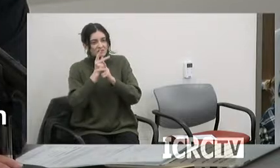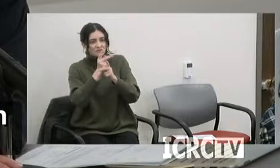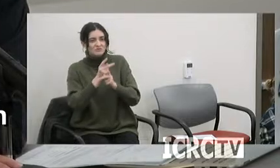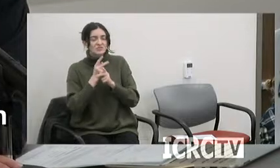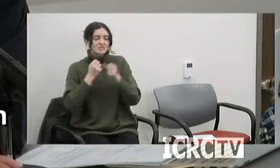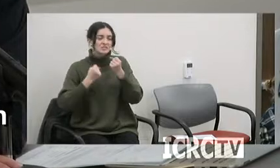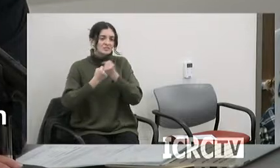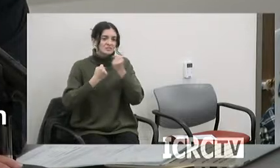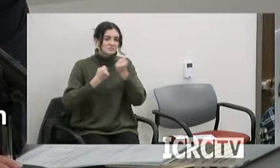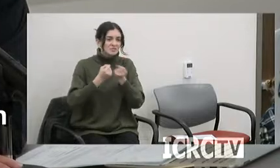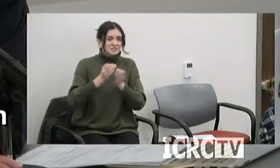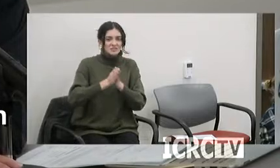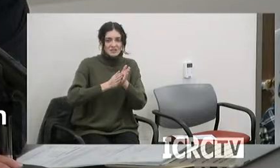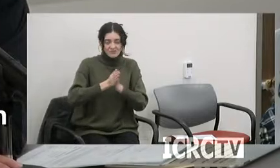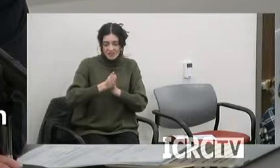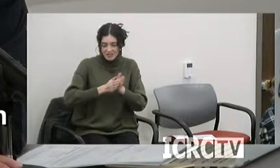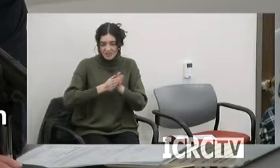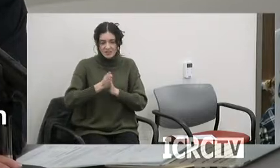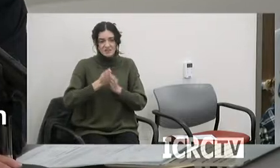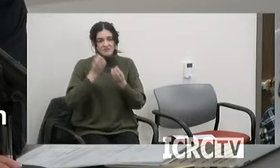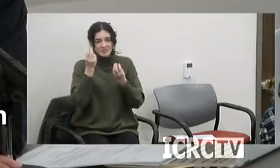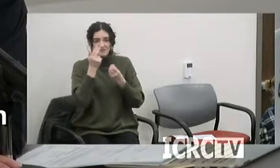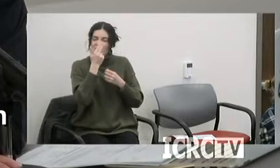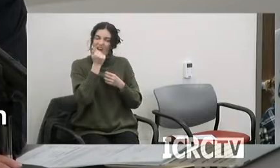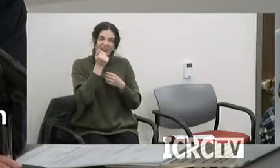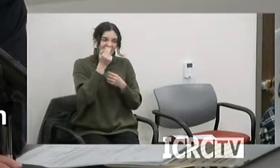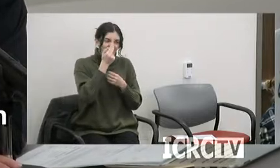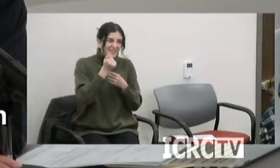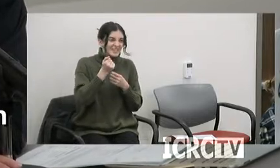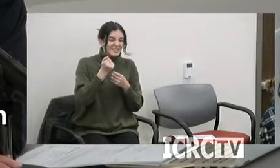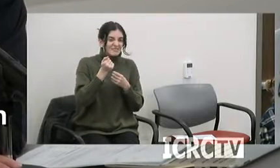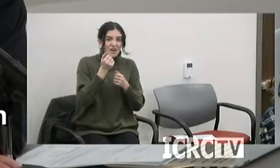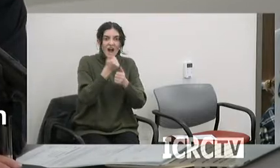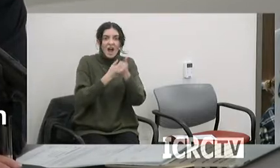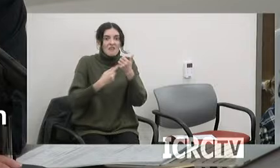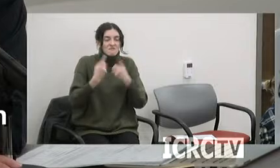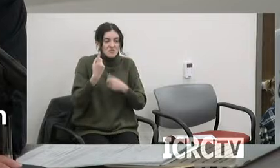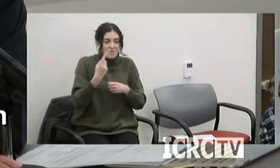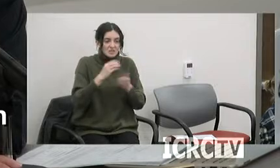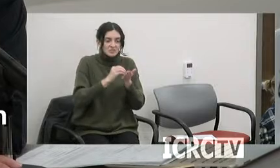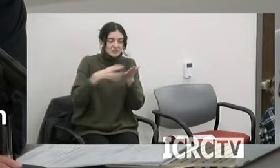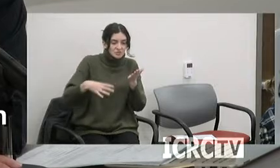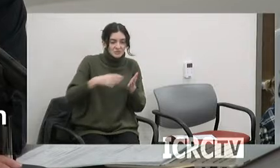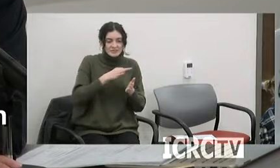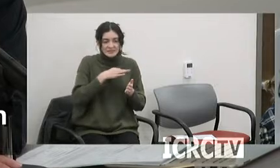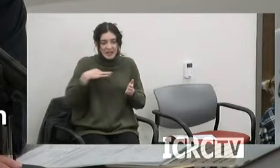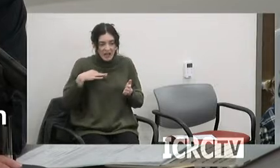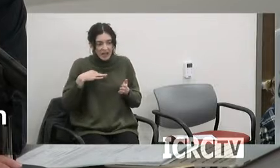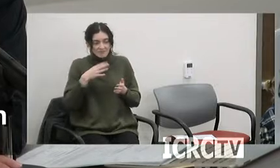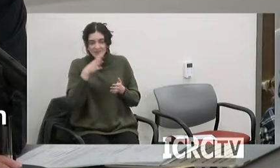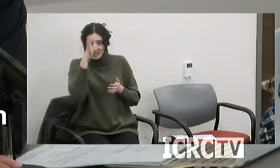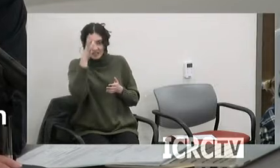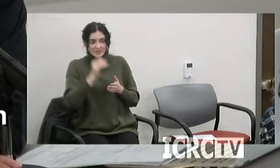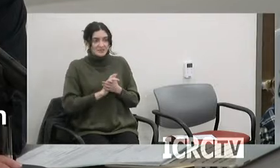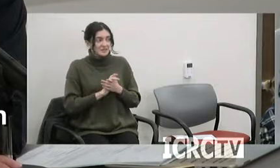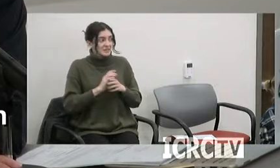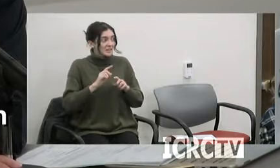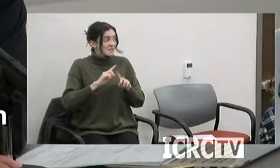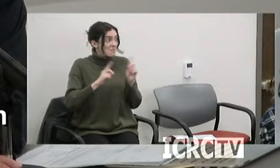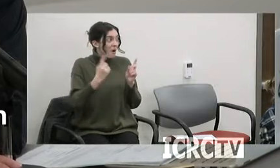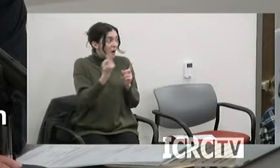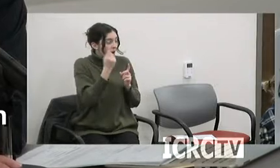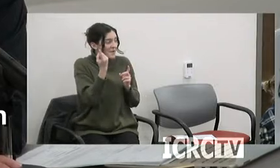you're dedicated when it comes to our students, staff, and families. But most importantly, I think we're going to miss the good news